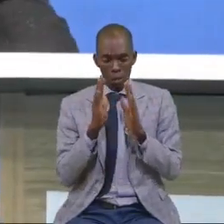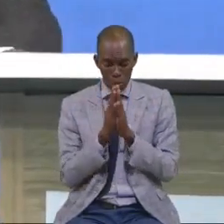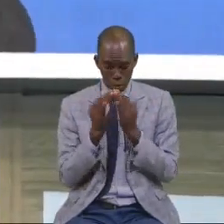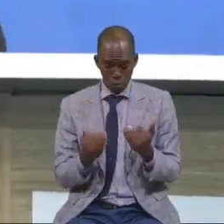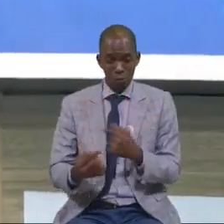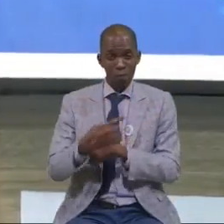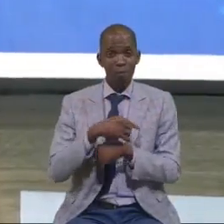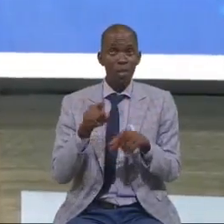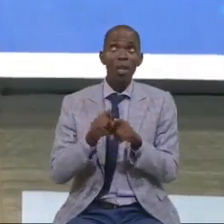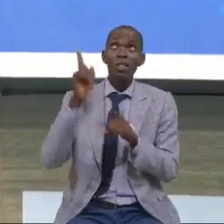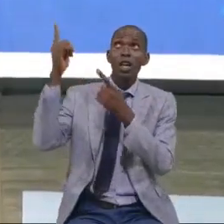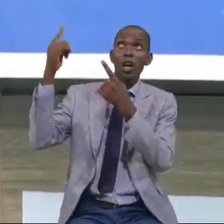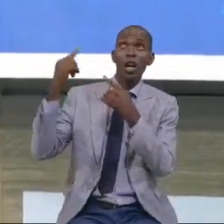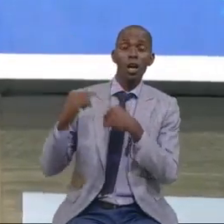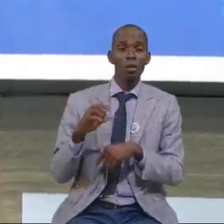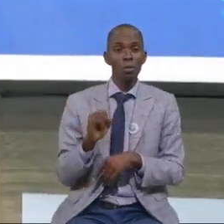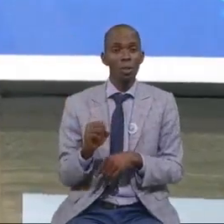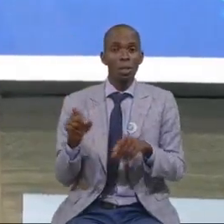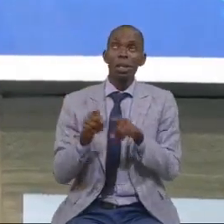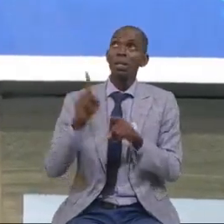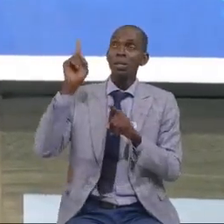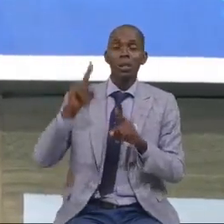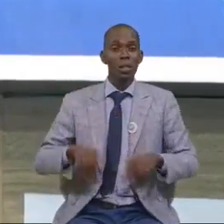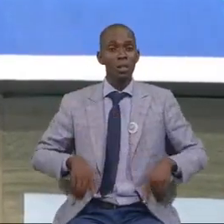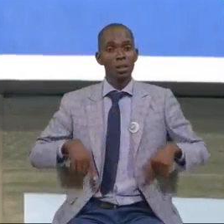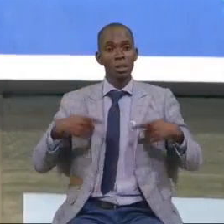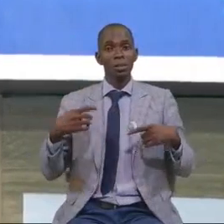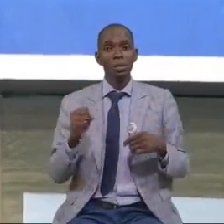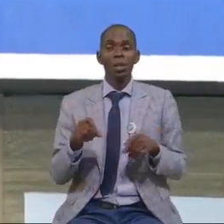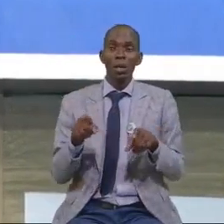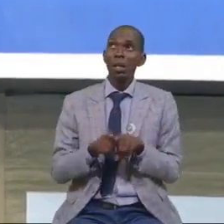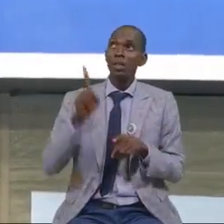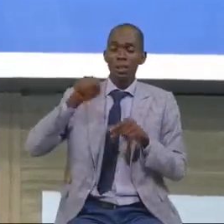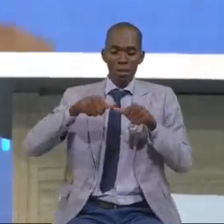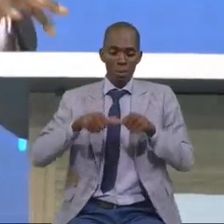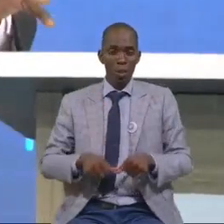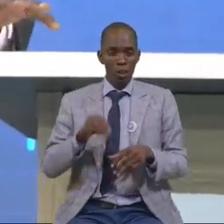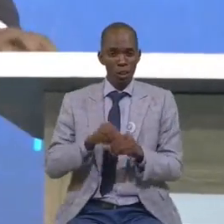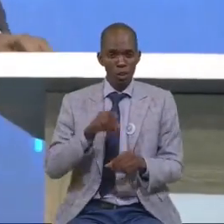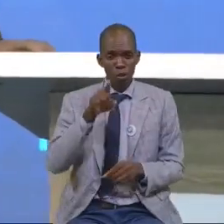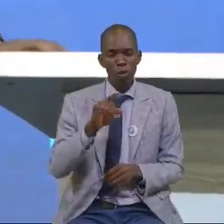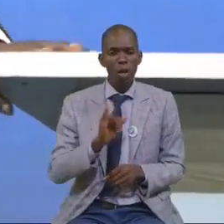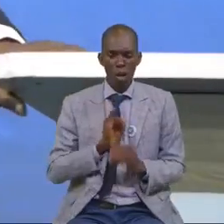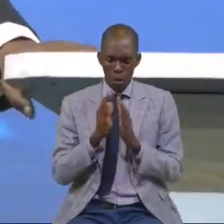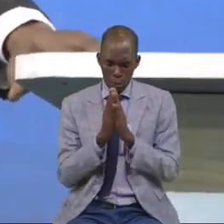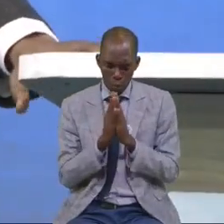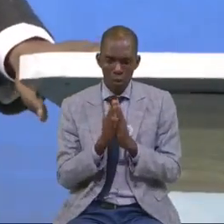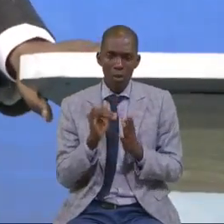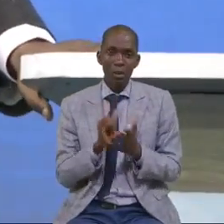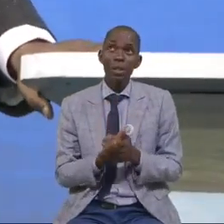he comes, as he lives, as he abides in you, I pray he will